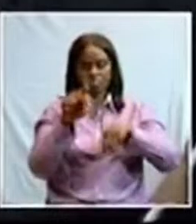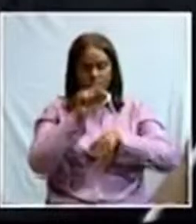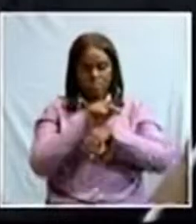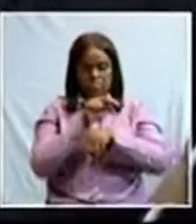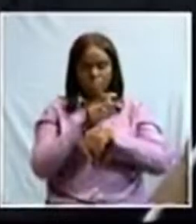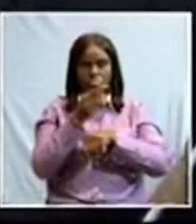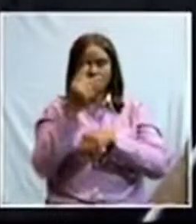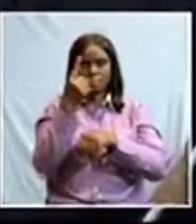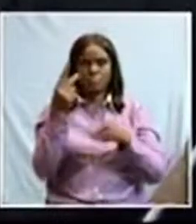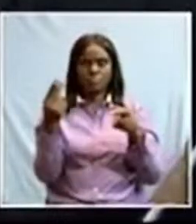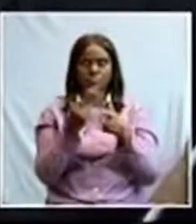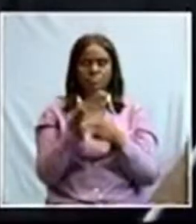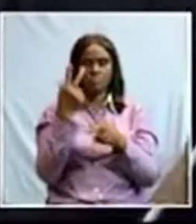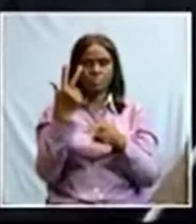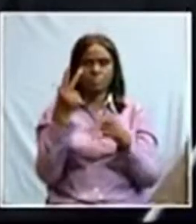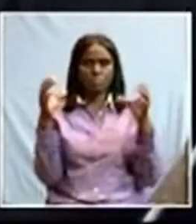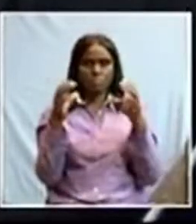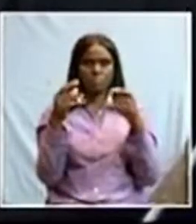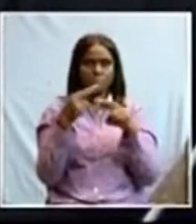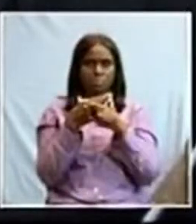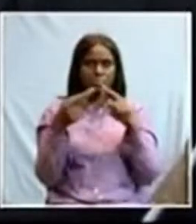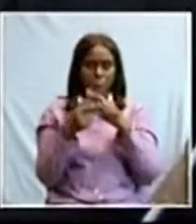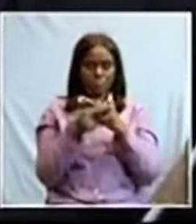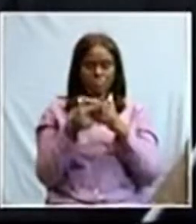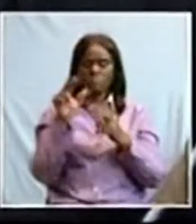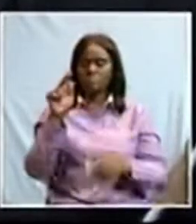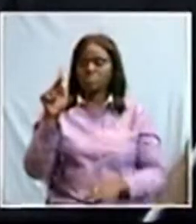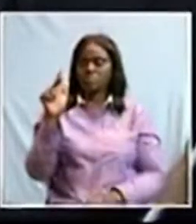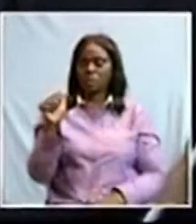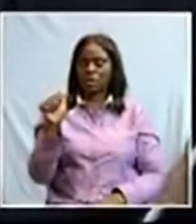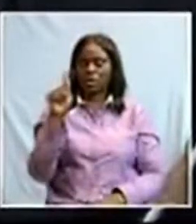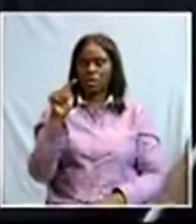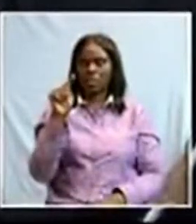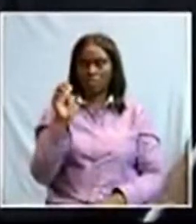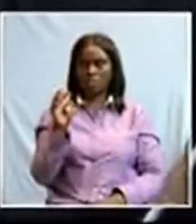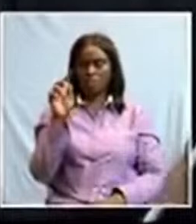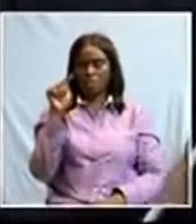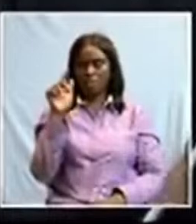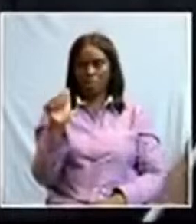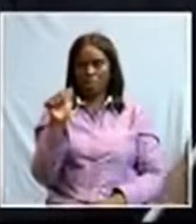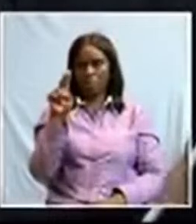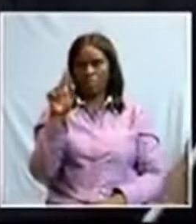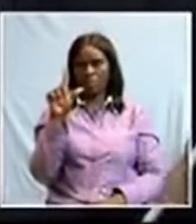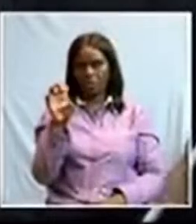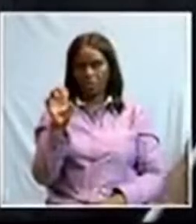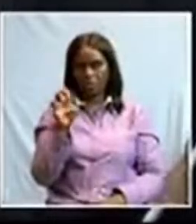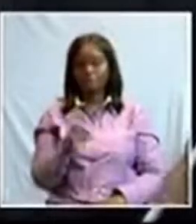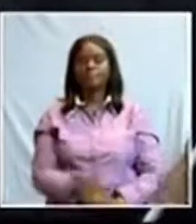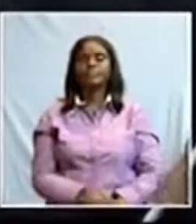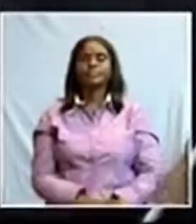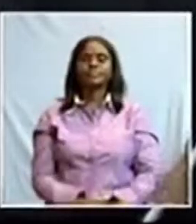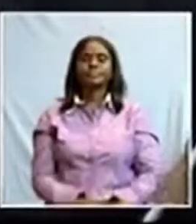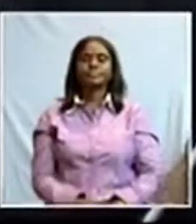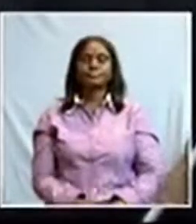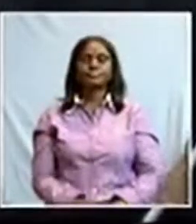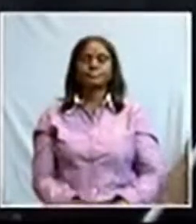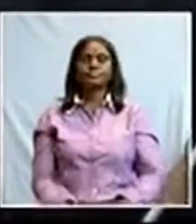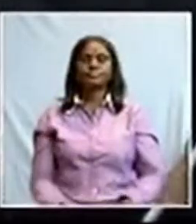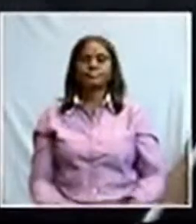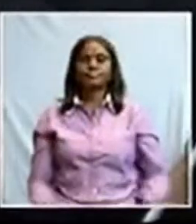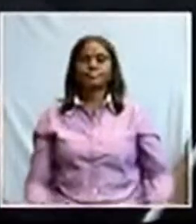1x3 classroom block at Katetaula. Yes.